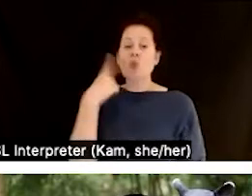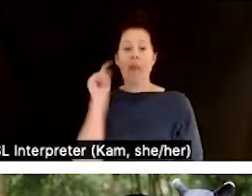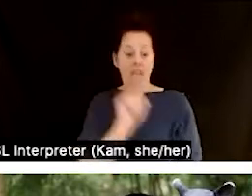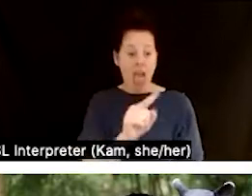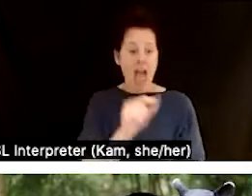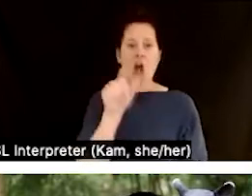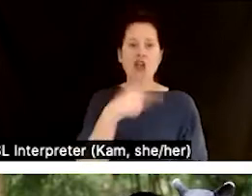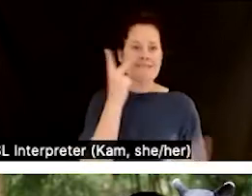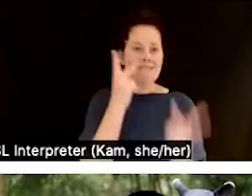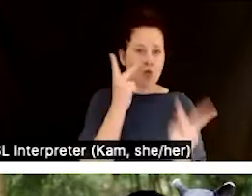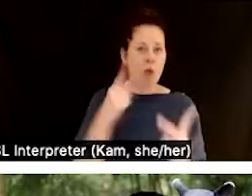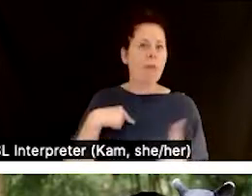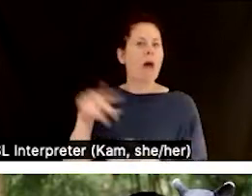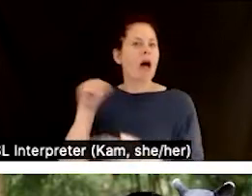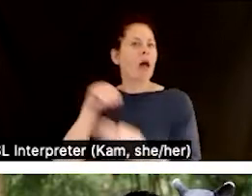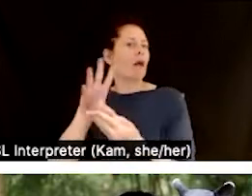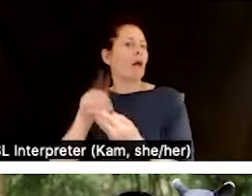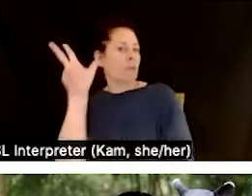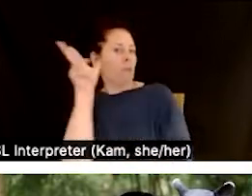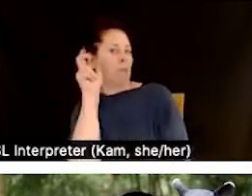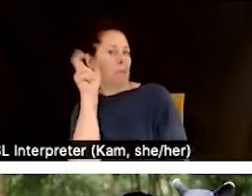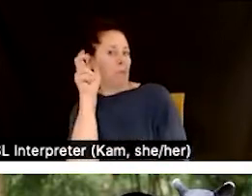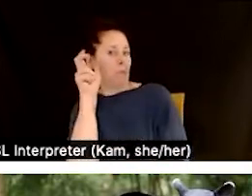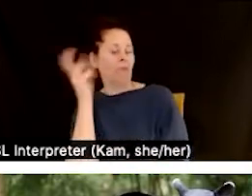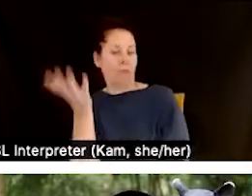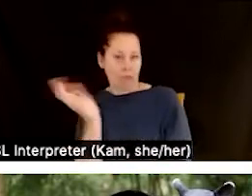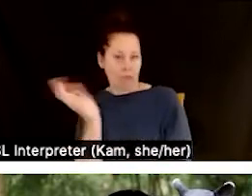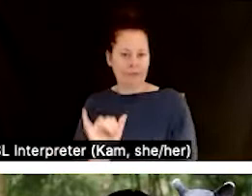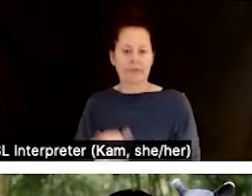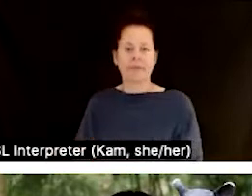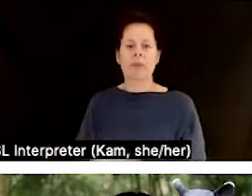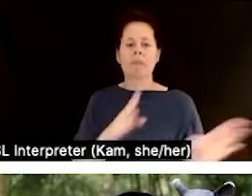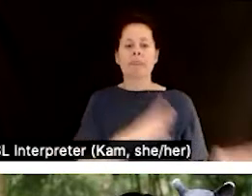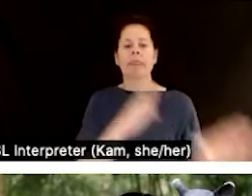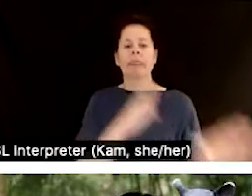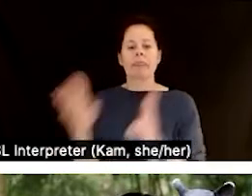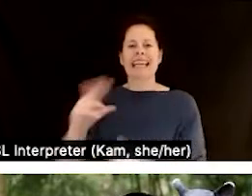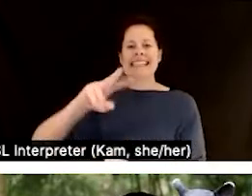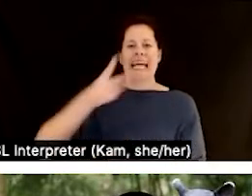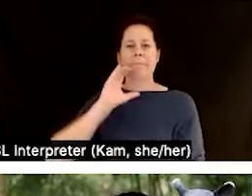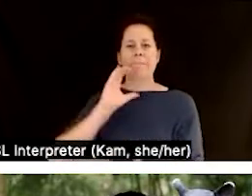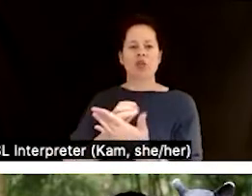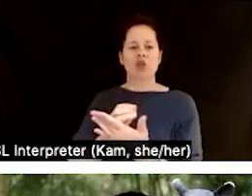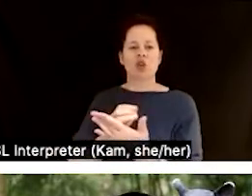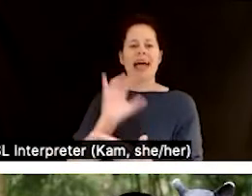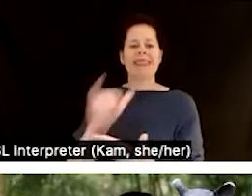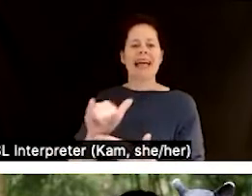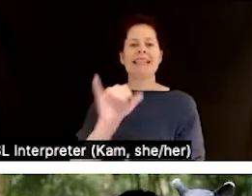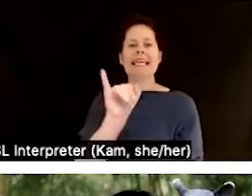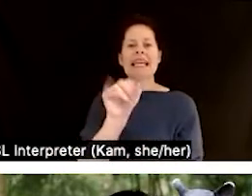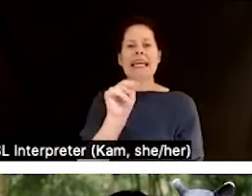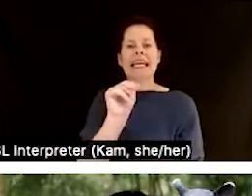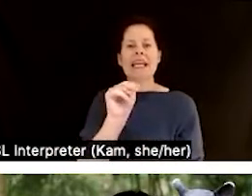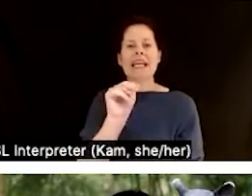of what they're getting themselves into. The other photo here is from one of our Inclusion Fest days. It's a